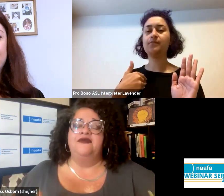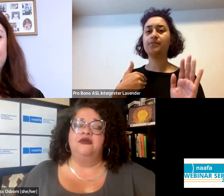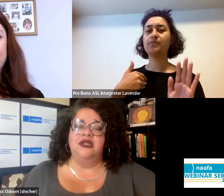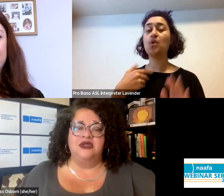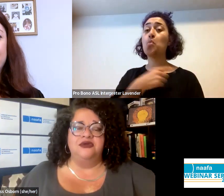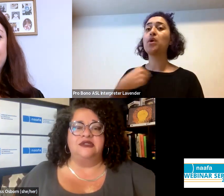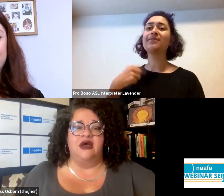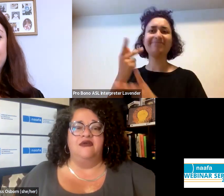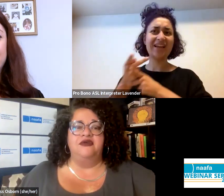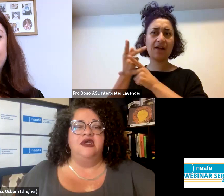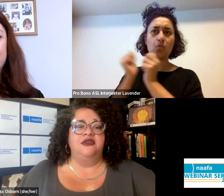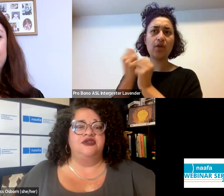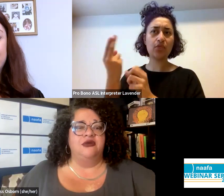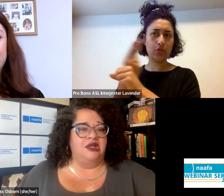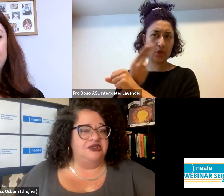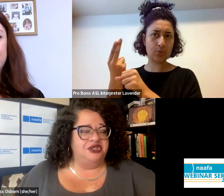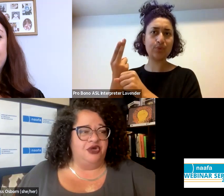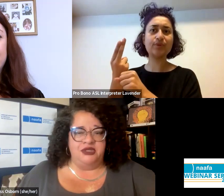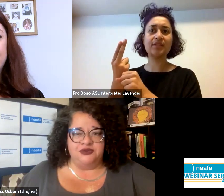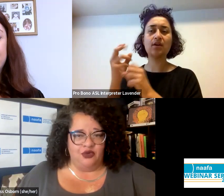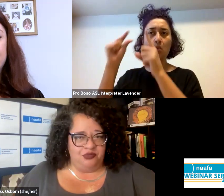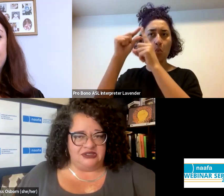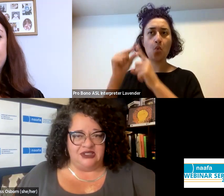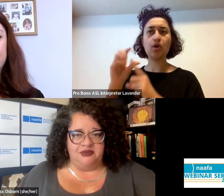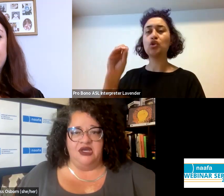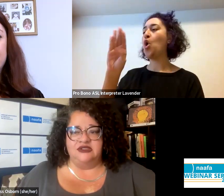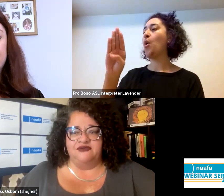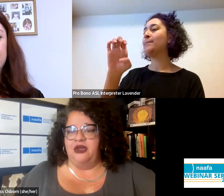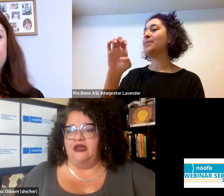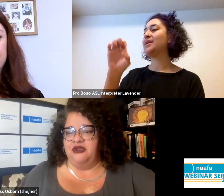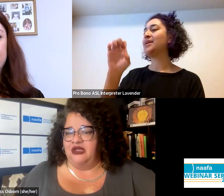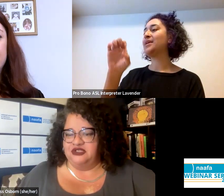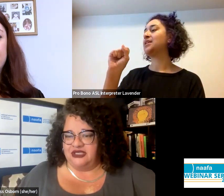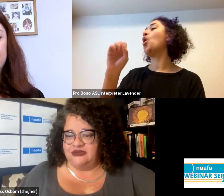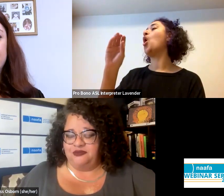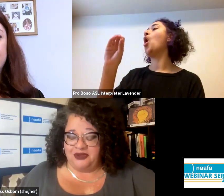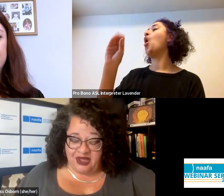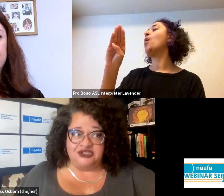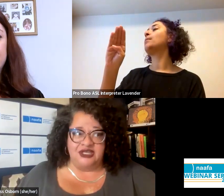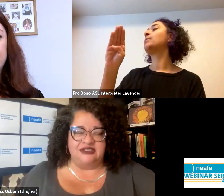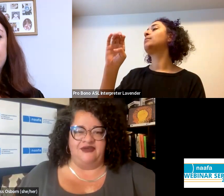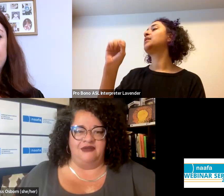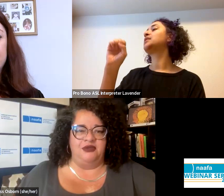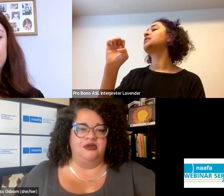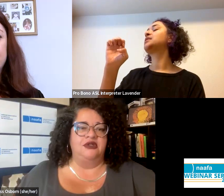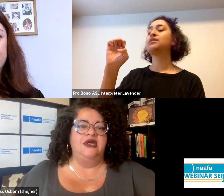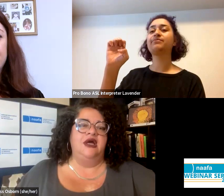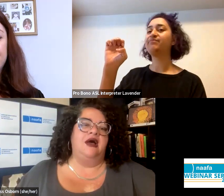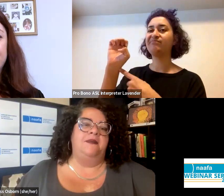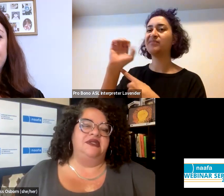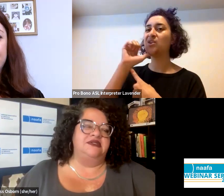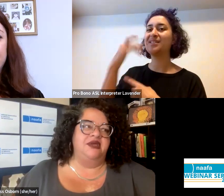We're careful with the use of the terminology obese or obesity because of the way it pathologizes pathologizes fat